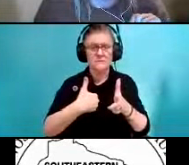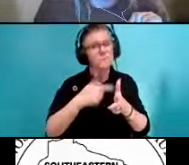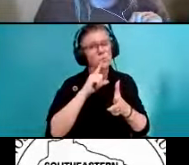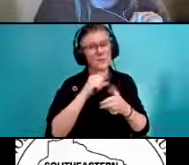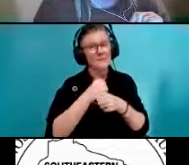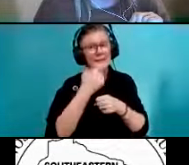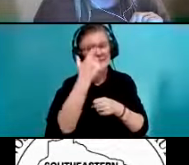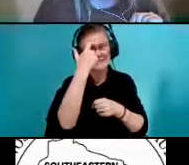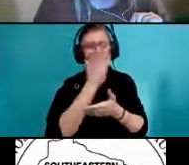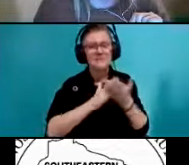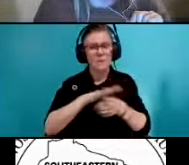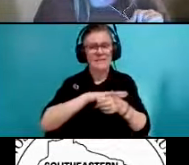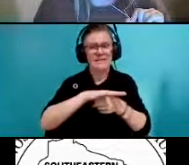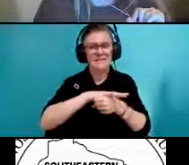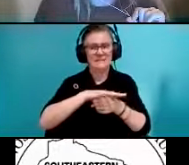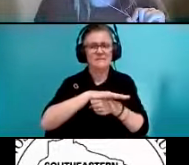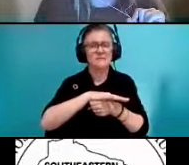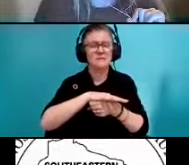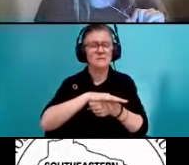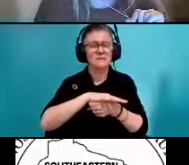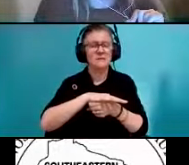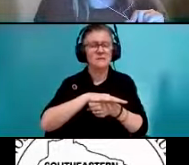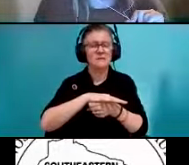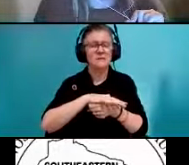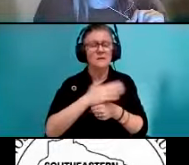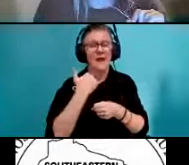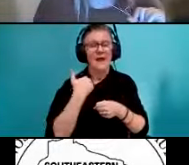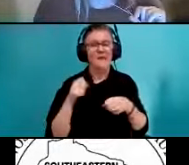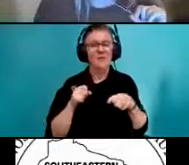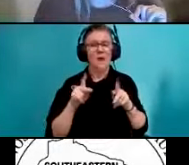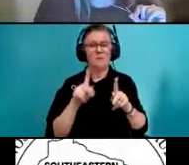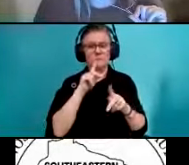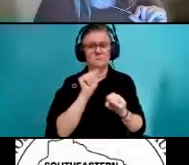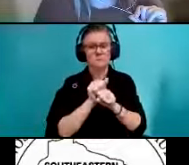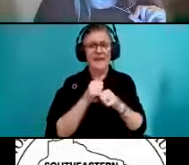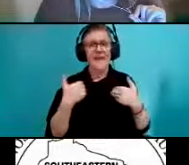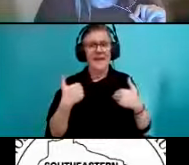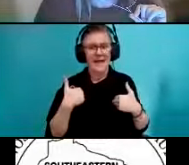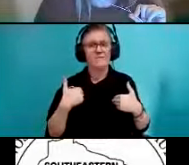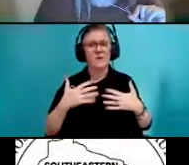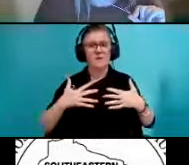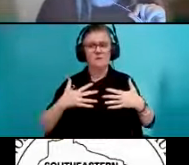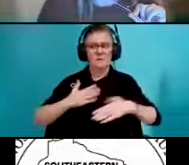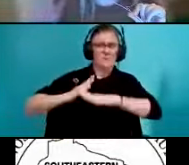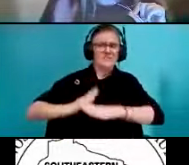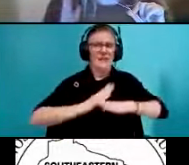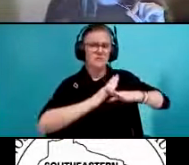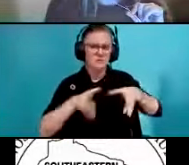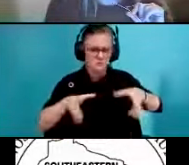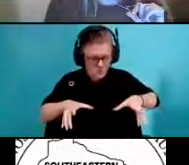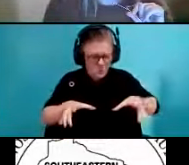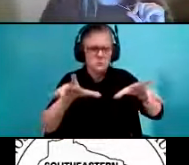some portions of the corridor, because you do have, you know, an opportunity to actually have some of that physical protection, you know, be